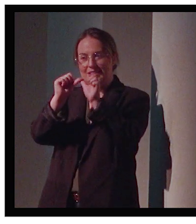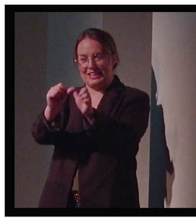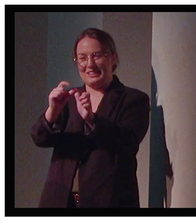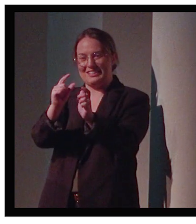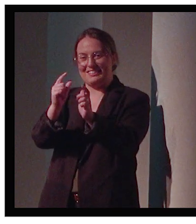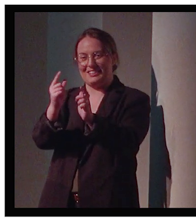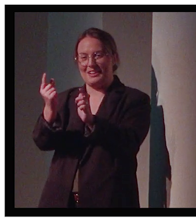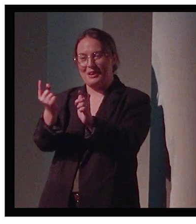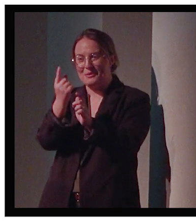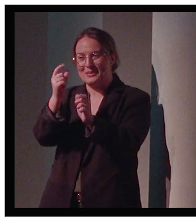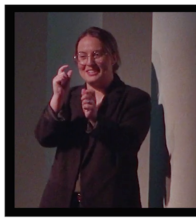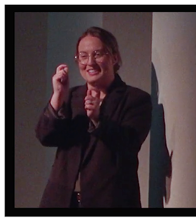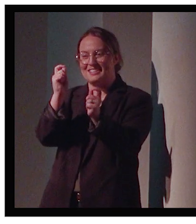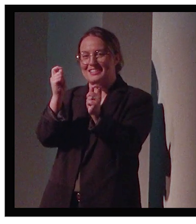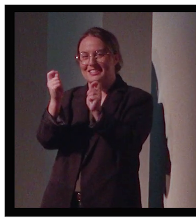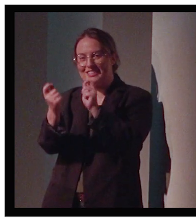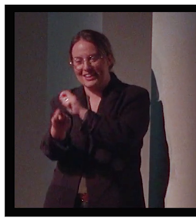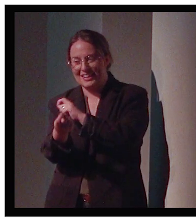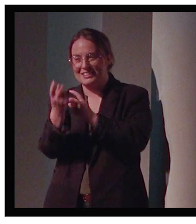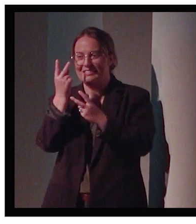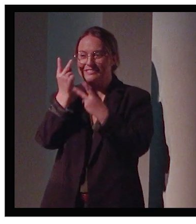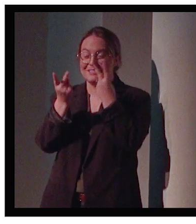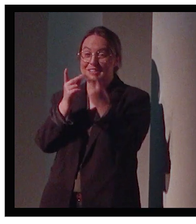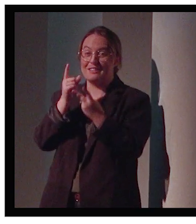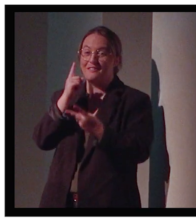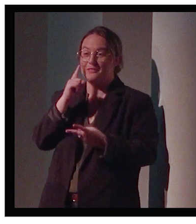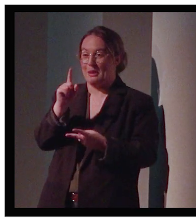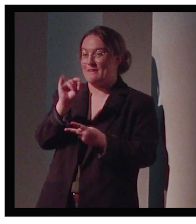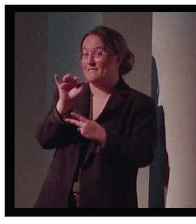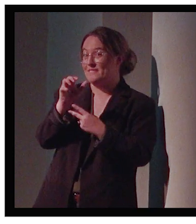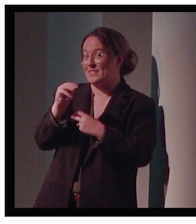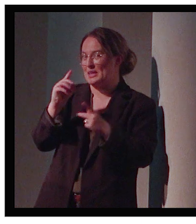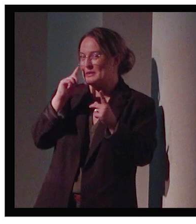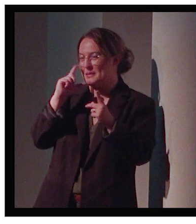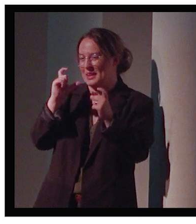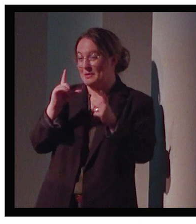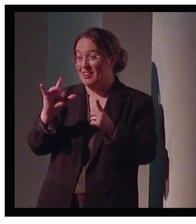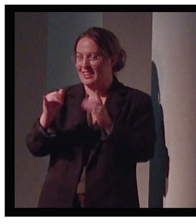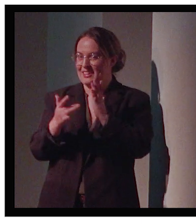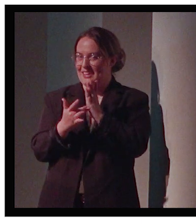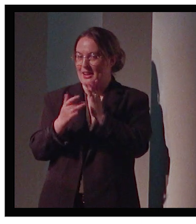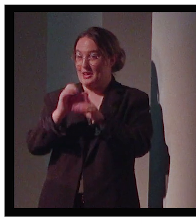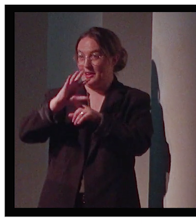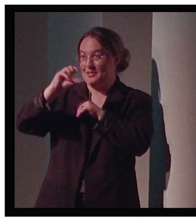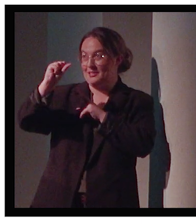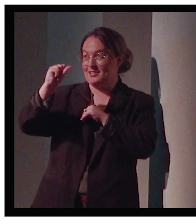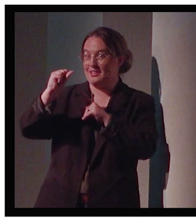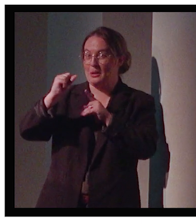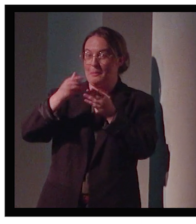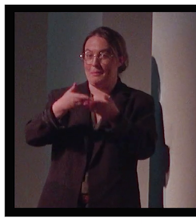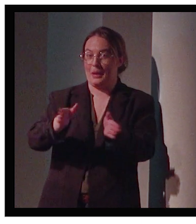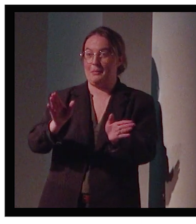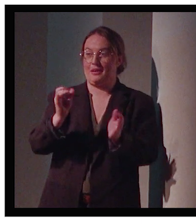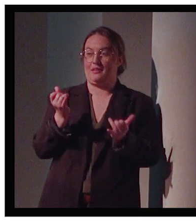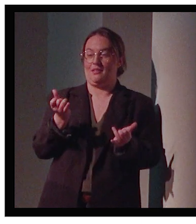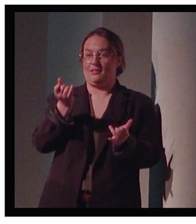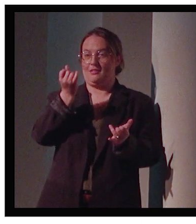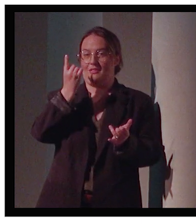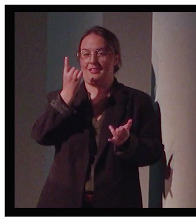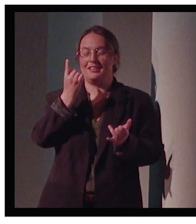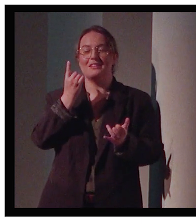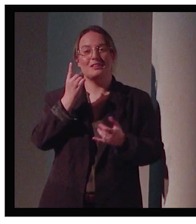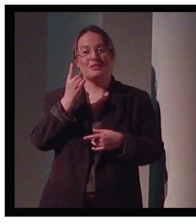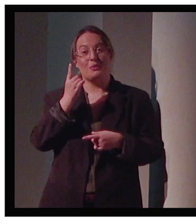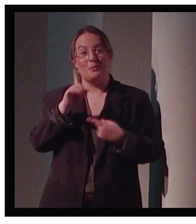of the film camera, which was a technology that, not coincidentally, emerged into public consciousness in the early years of the